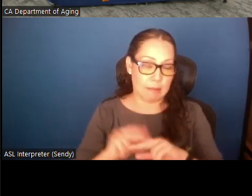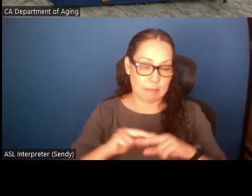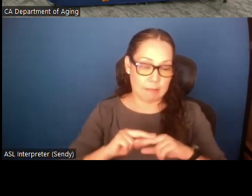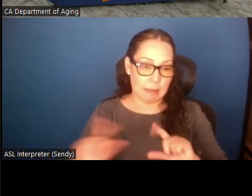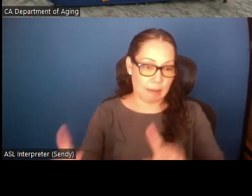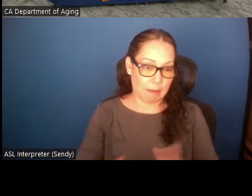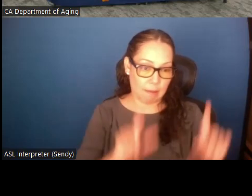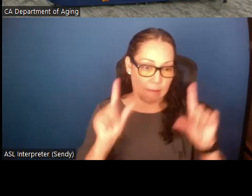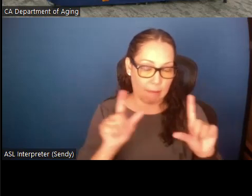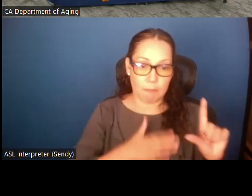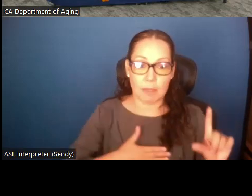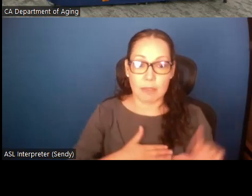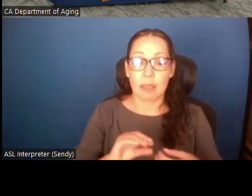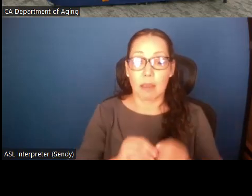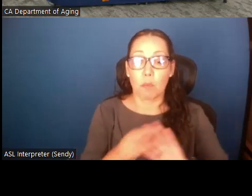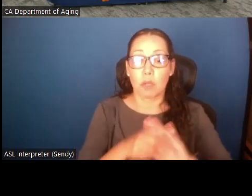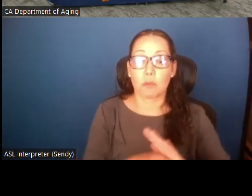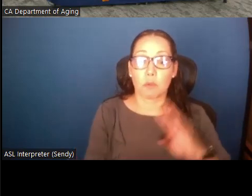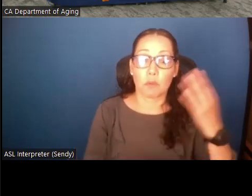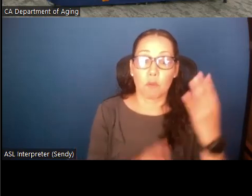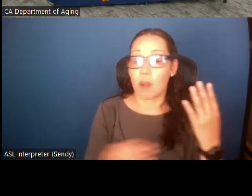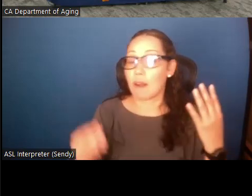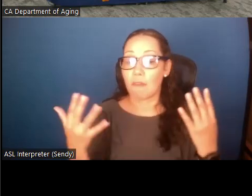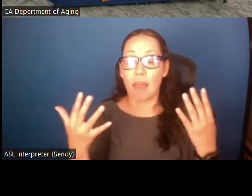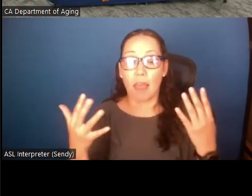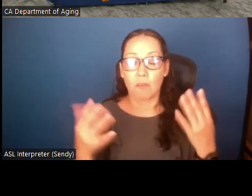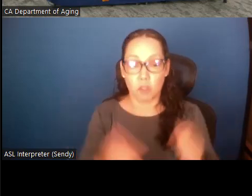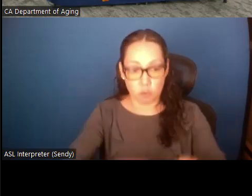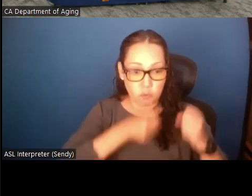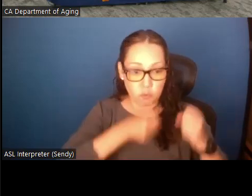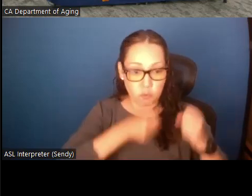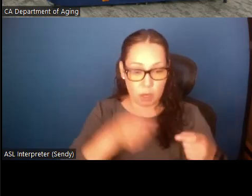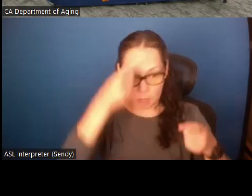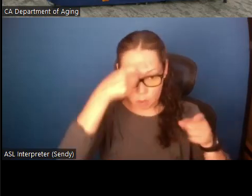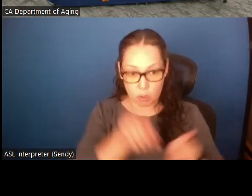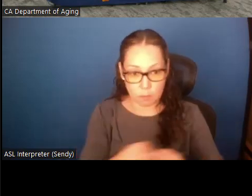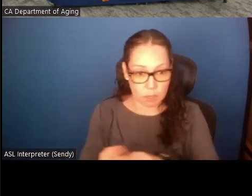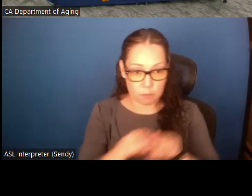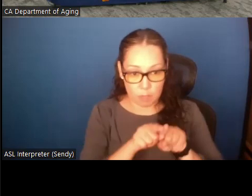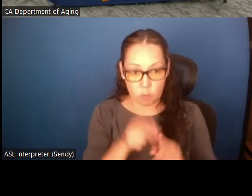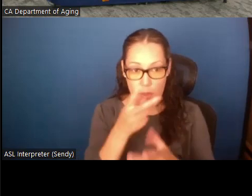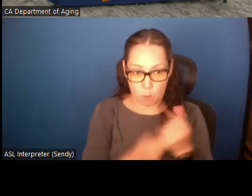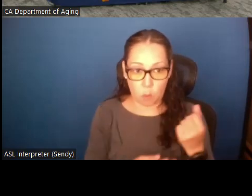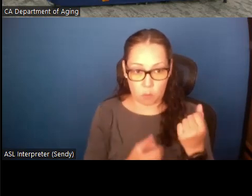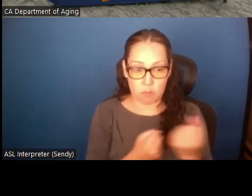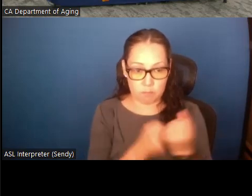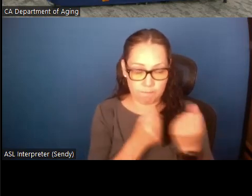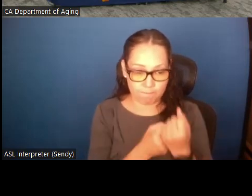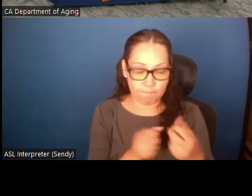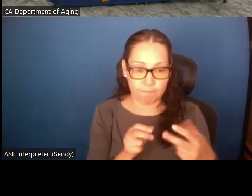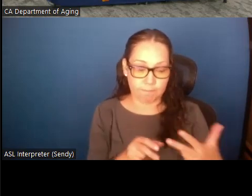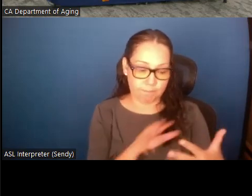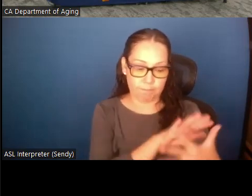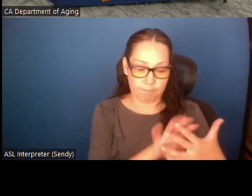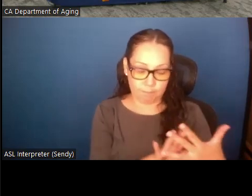So principles 4 and 5, and again, as you can see, strong agreement and alignment with both of these principles. Principle 4